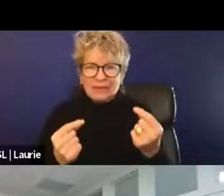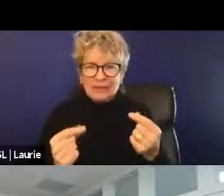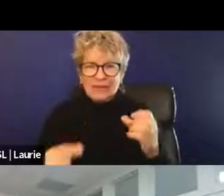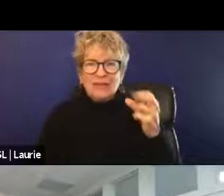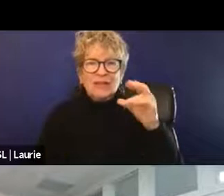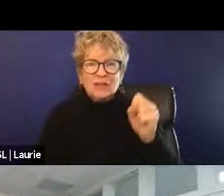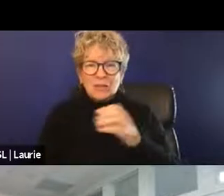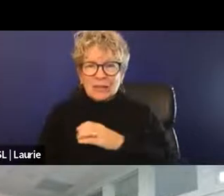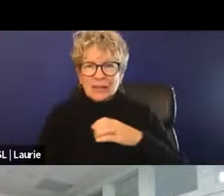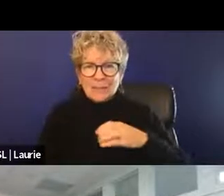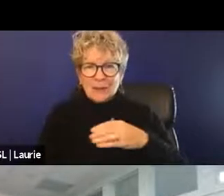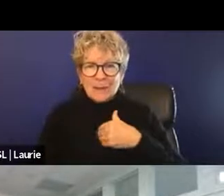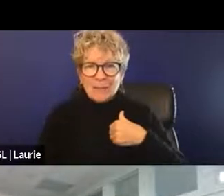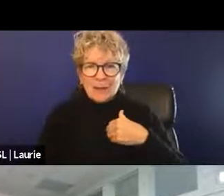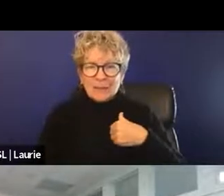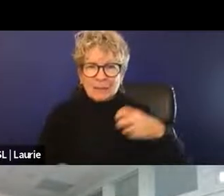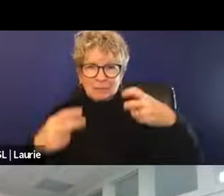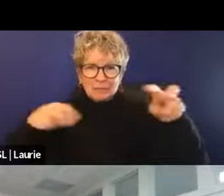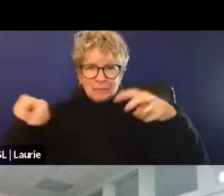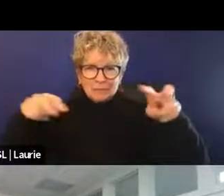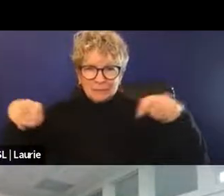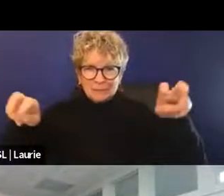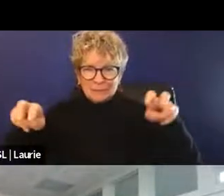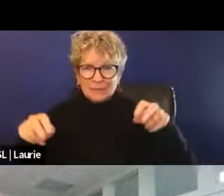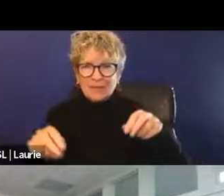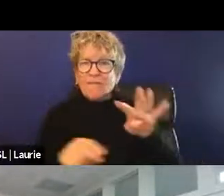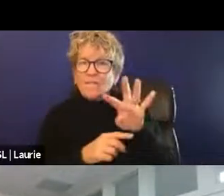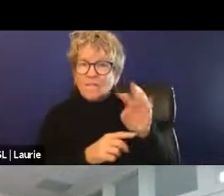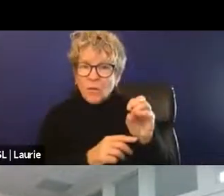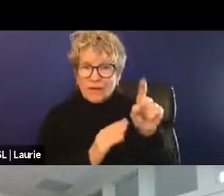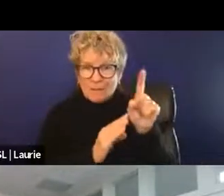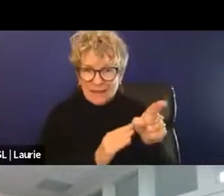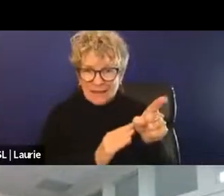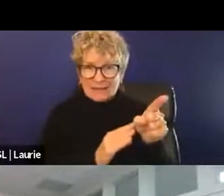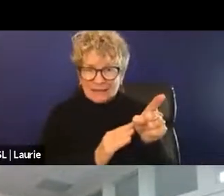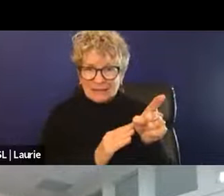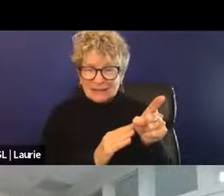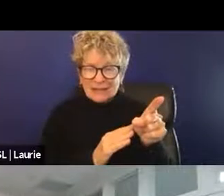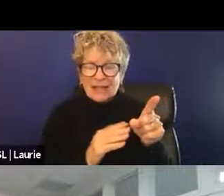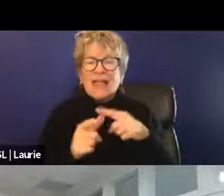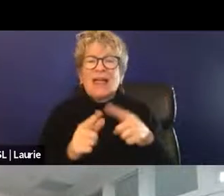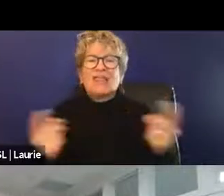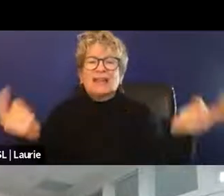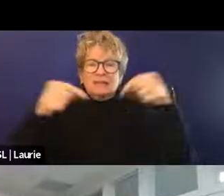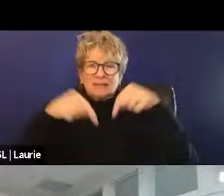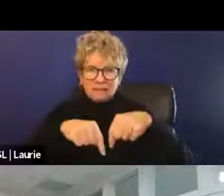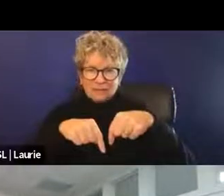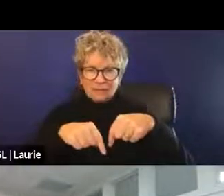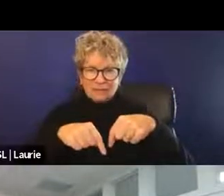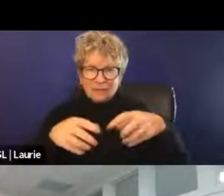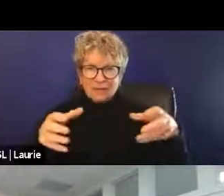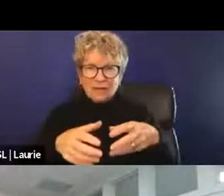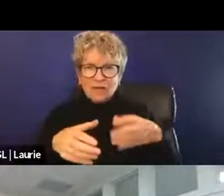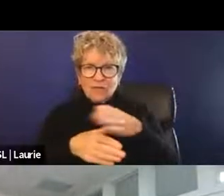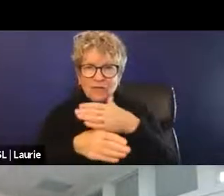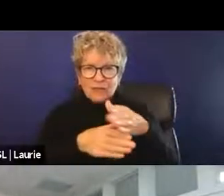committee members are going to move into breakout rooms. You're going to be in there for 40 minutes. And then we're going to come back here and do a share